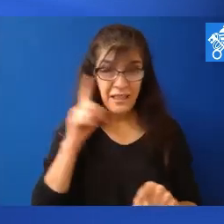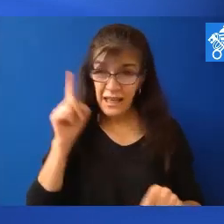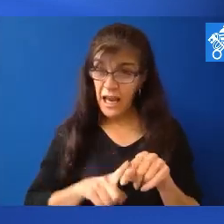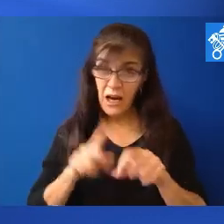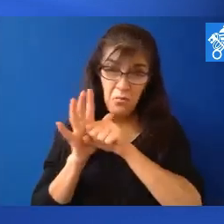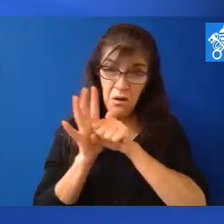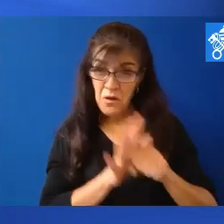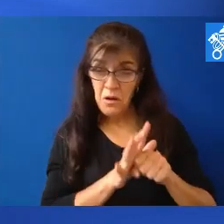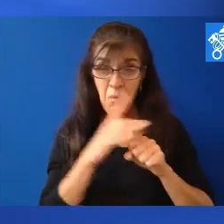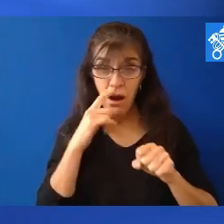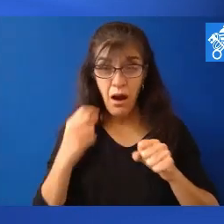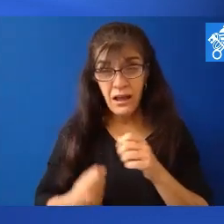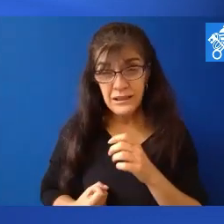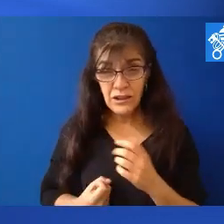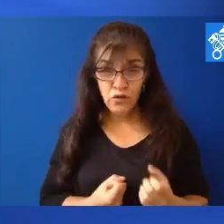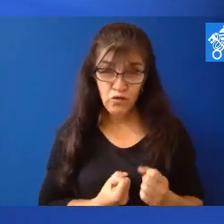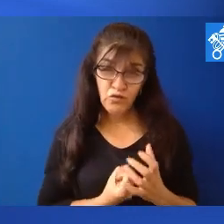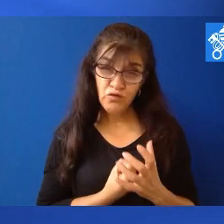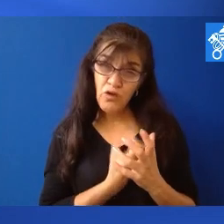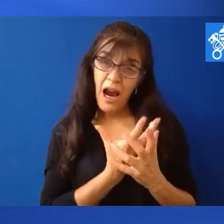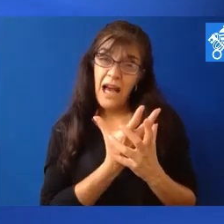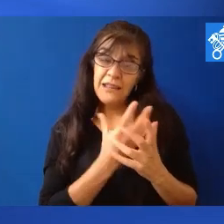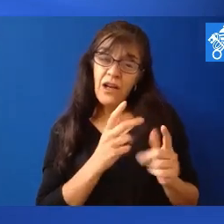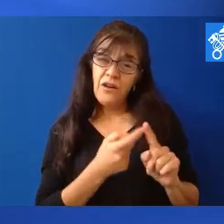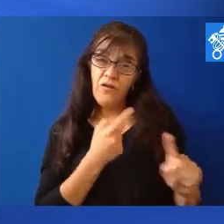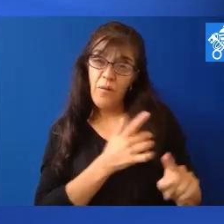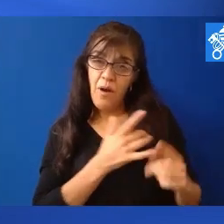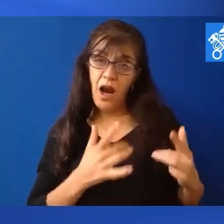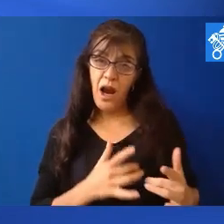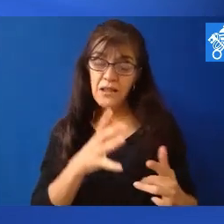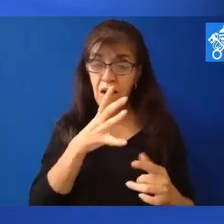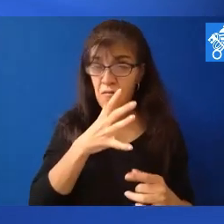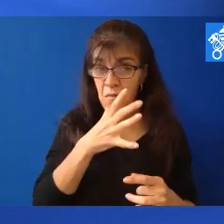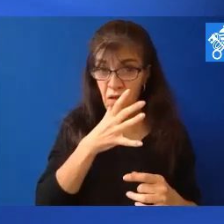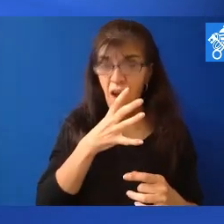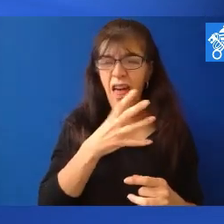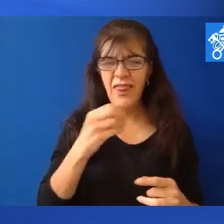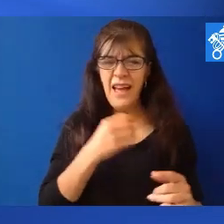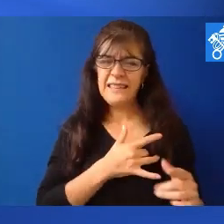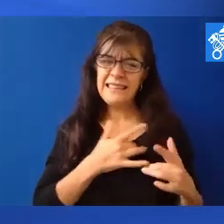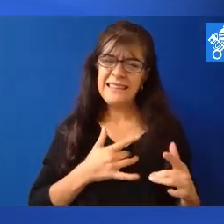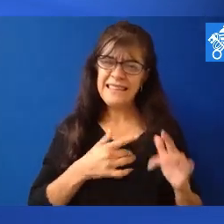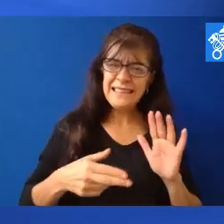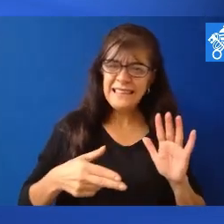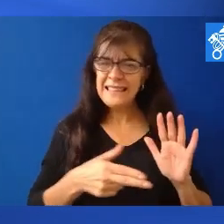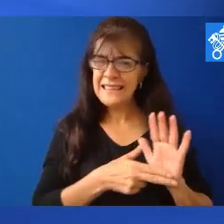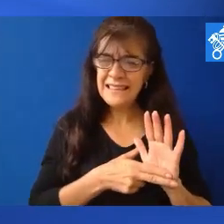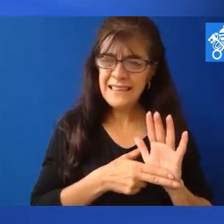it rises from the hearts of mothers and that it is deeply etched on the faces of